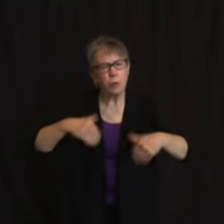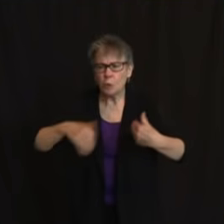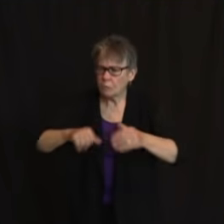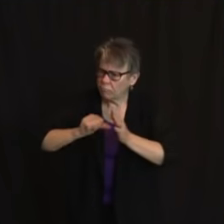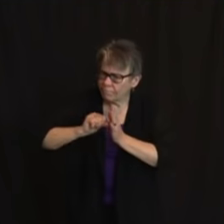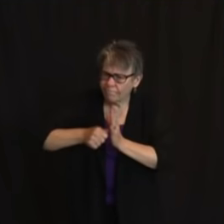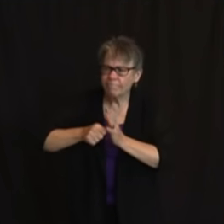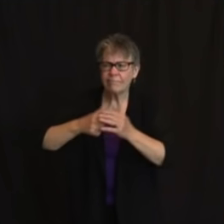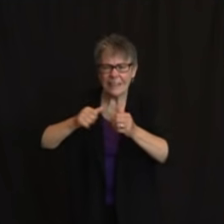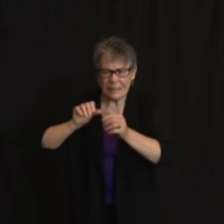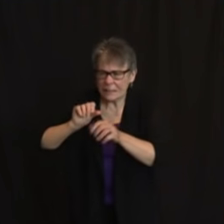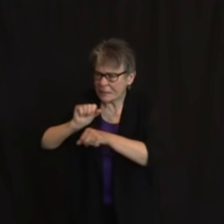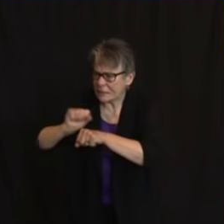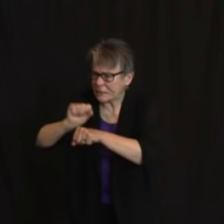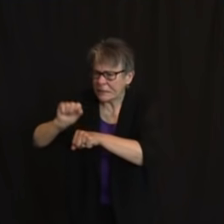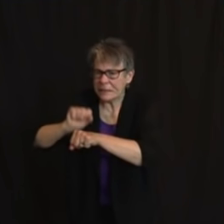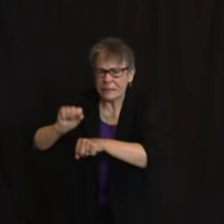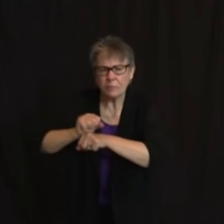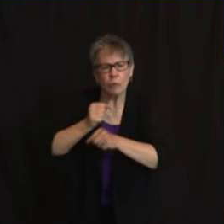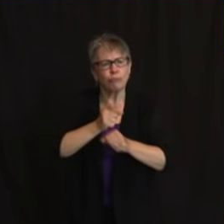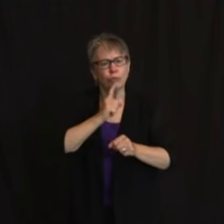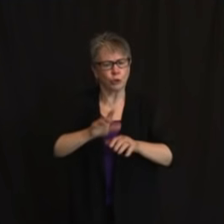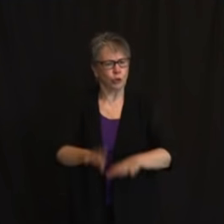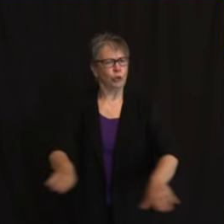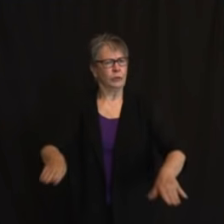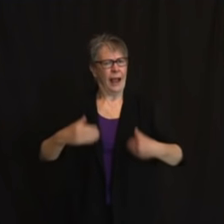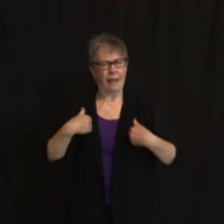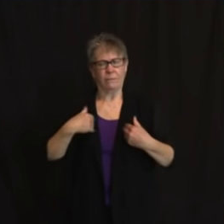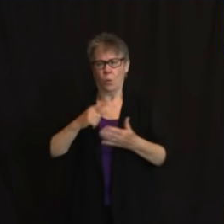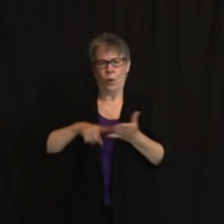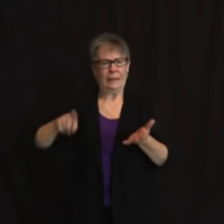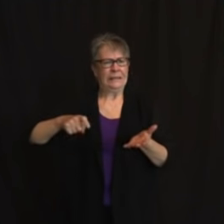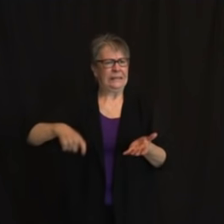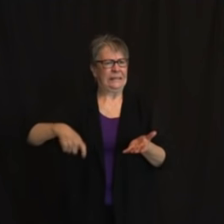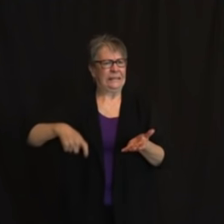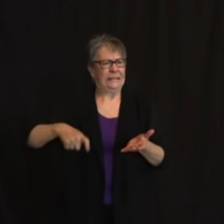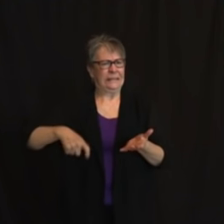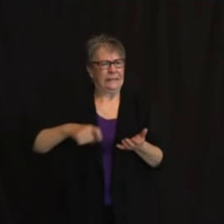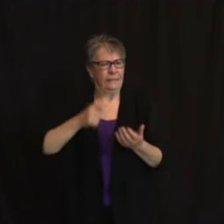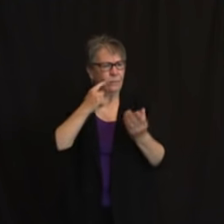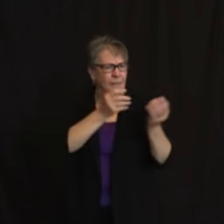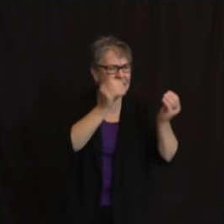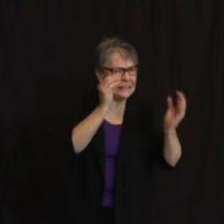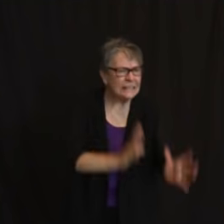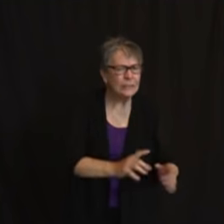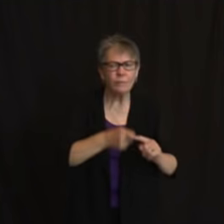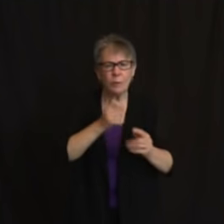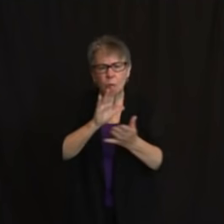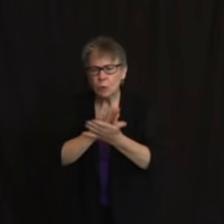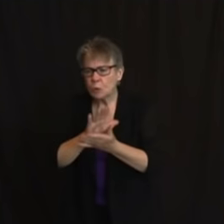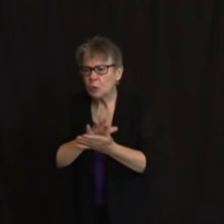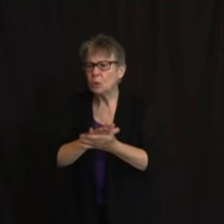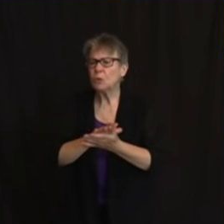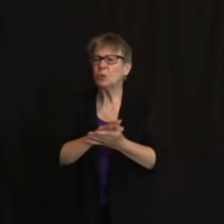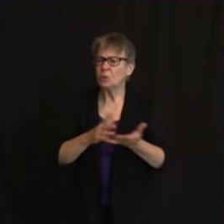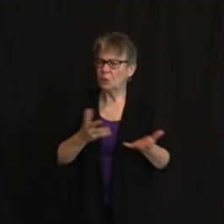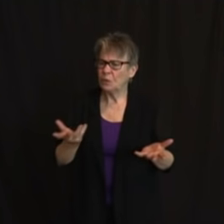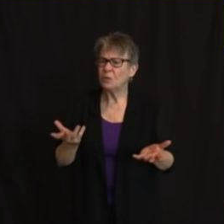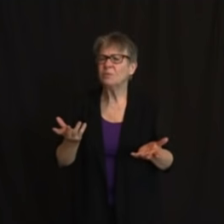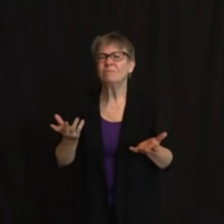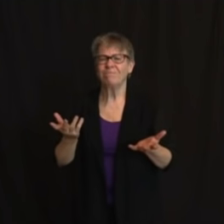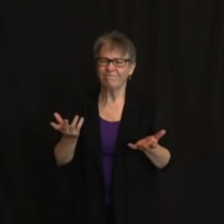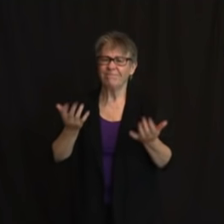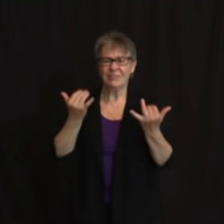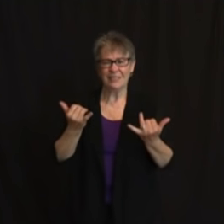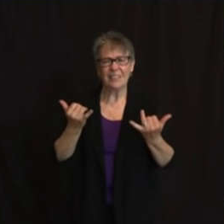complex challenges. We do not take your work and sacrifice for granted. Today, the announcement that New Jersey schools will be closed to students for the